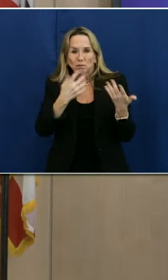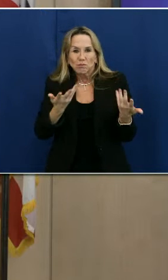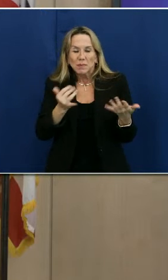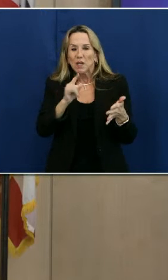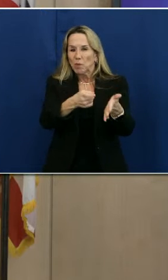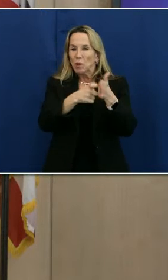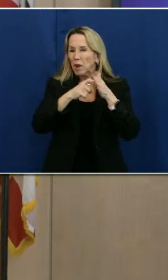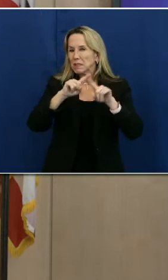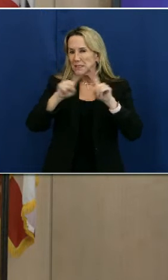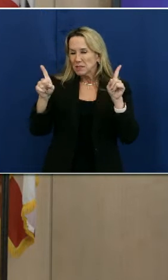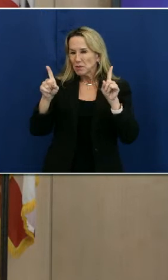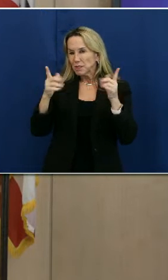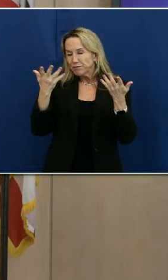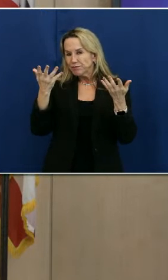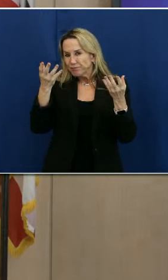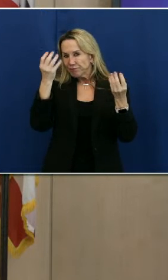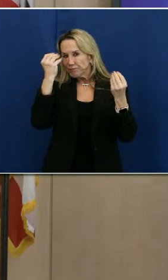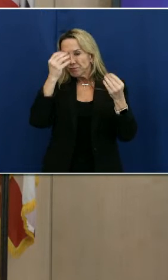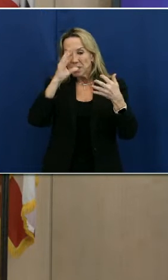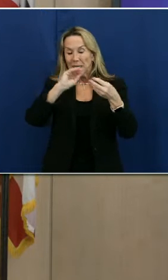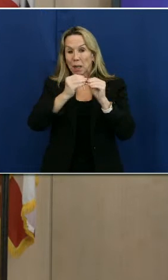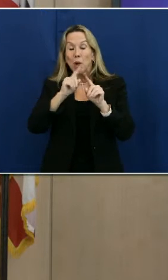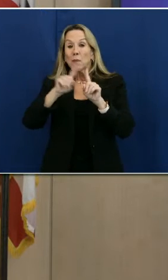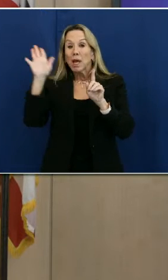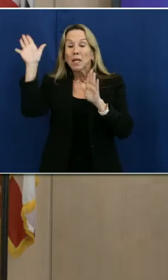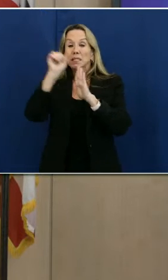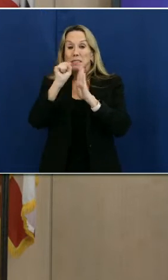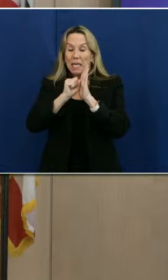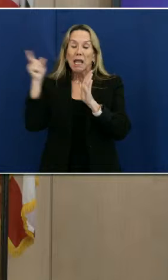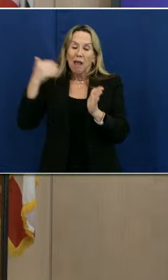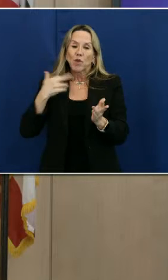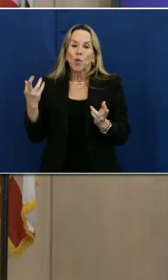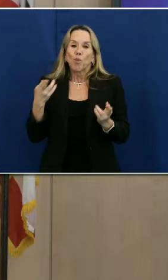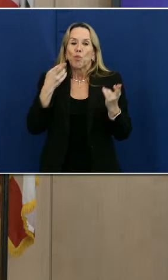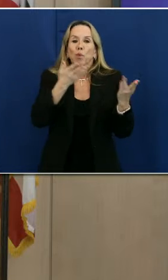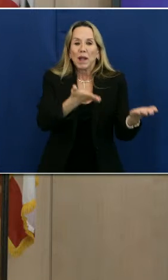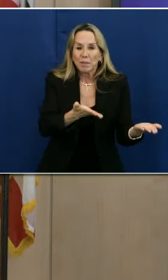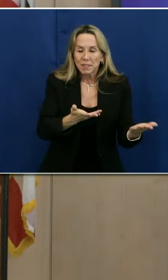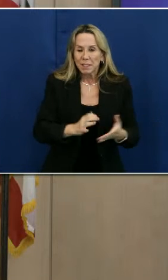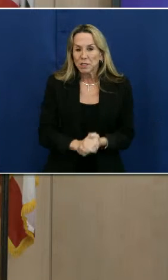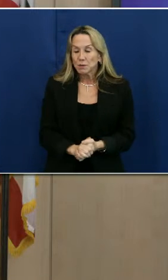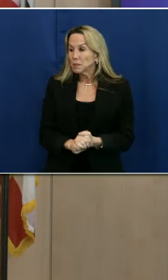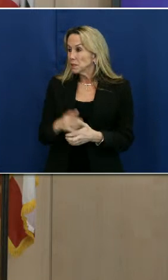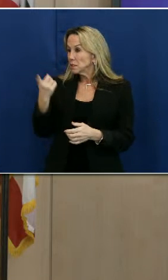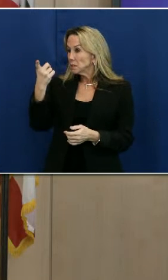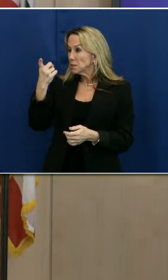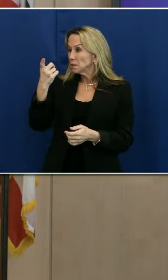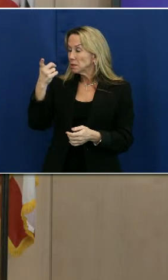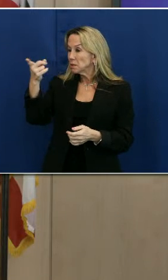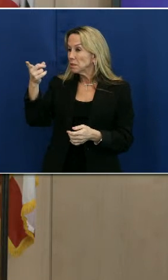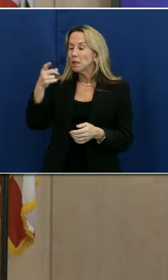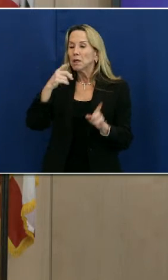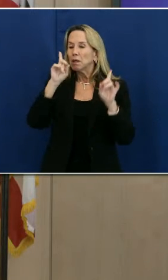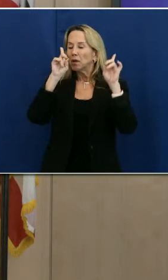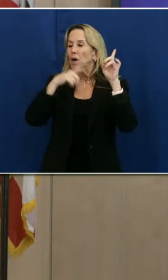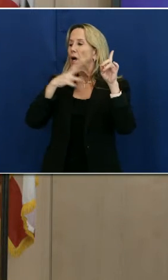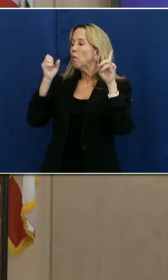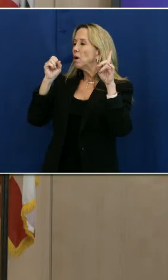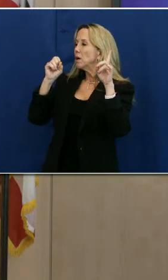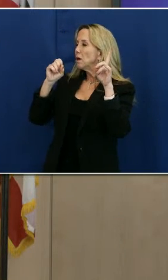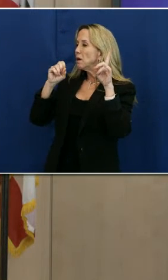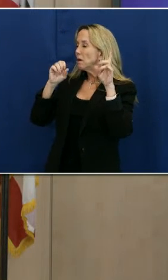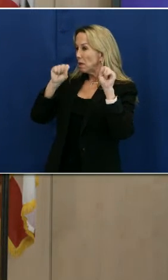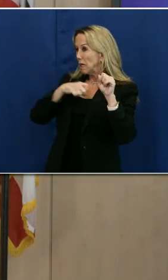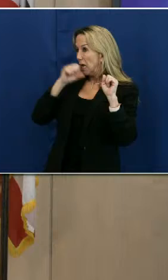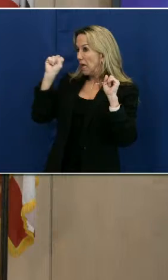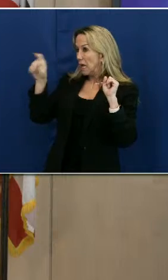require a different outcome. But those are the recommendations from the state. Dr. Gatto, is there any other? Yeah, I wanted to ask,